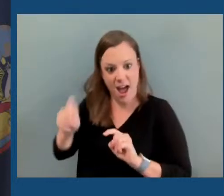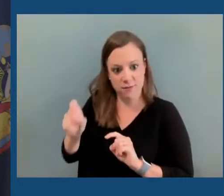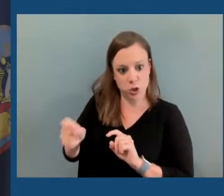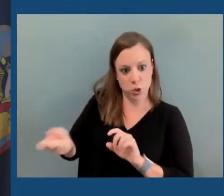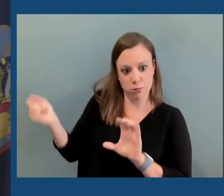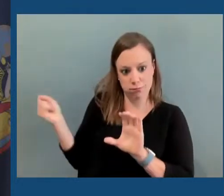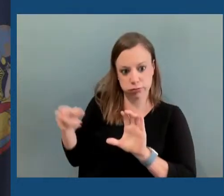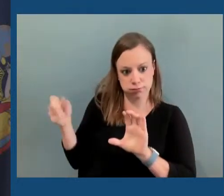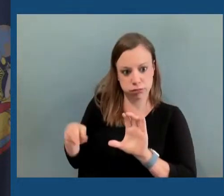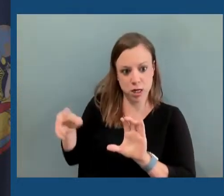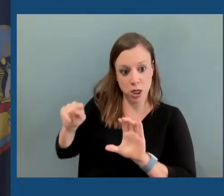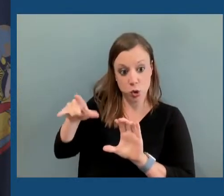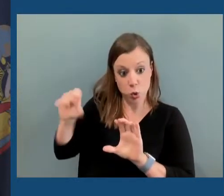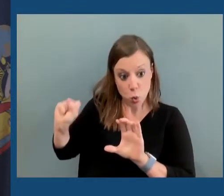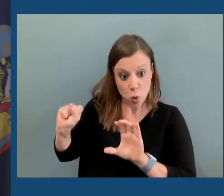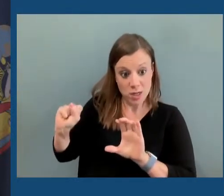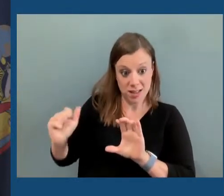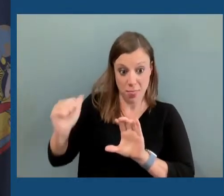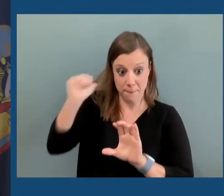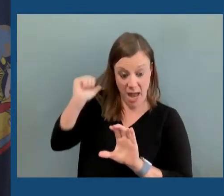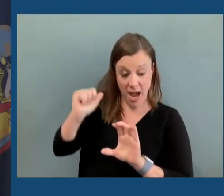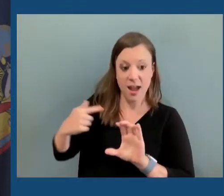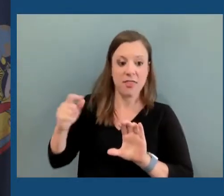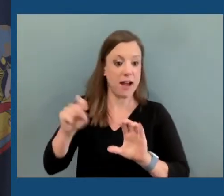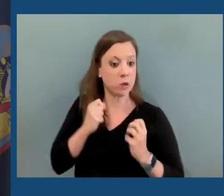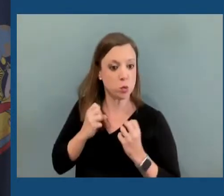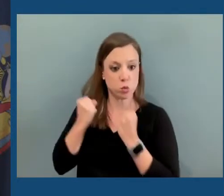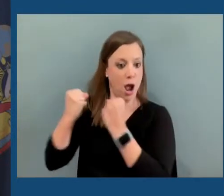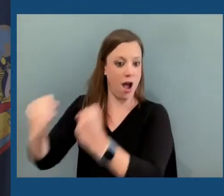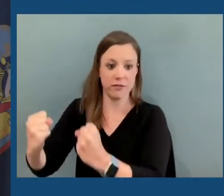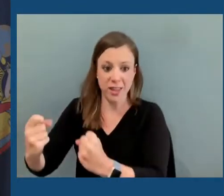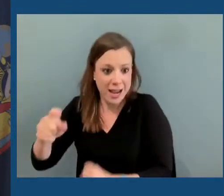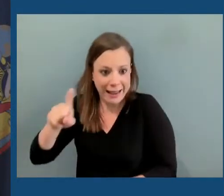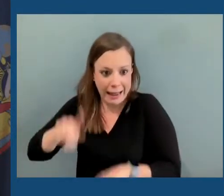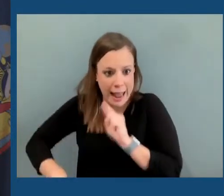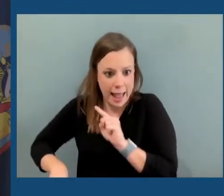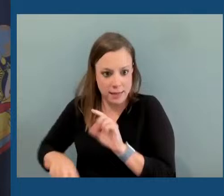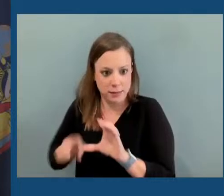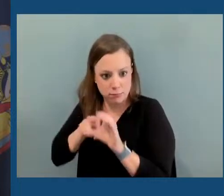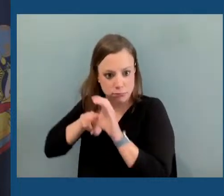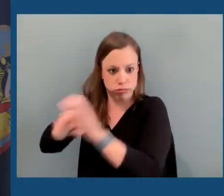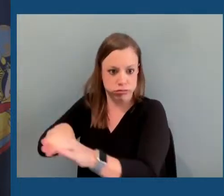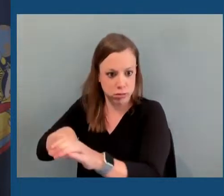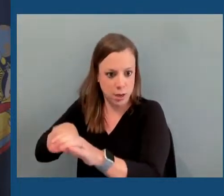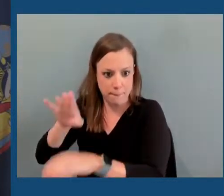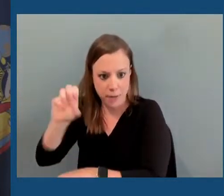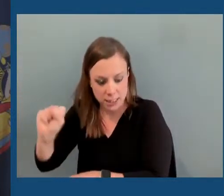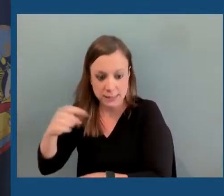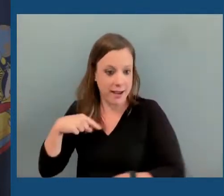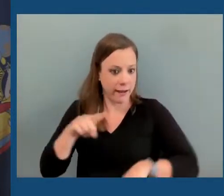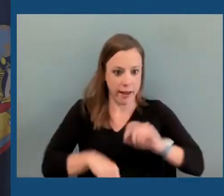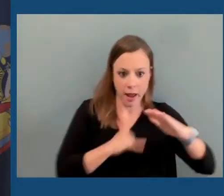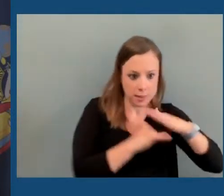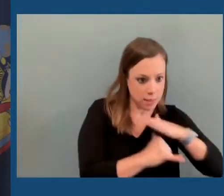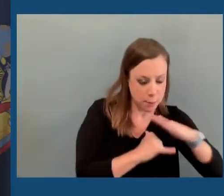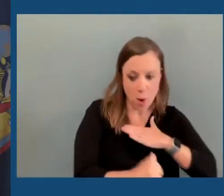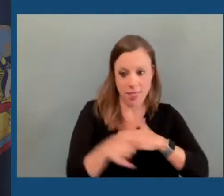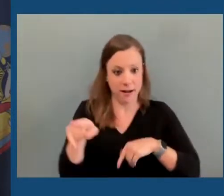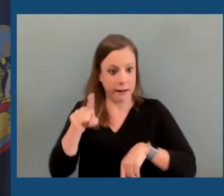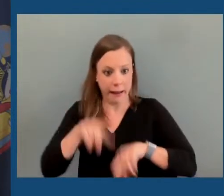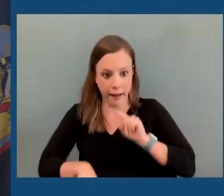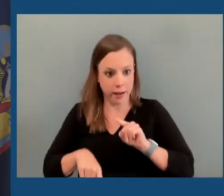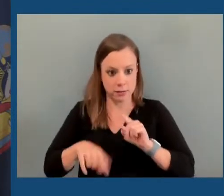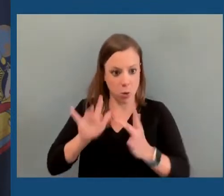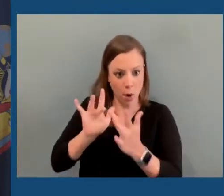jobs. Hotel workers who come in all different hours, who want the luxury of having their own